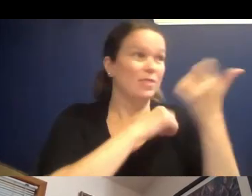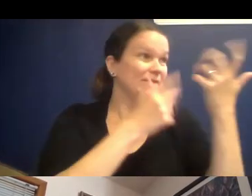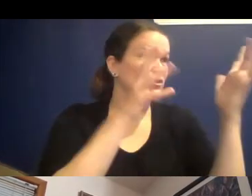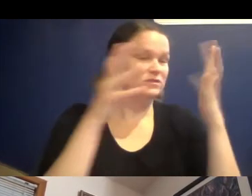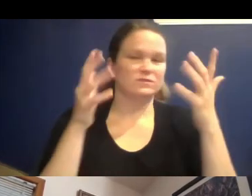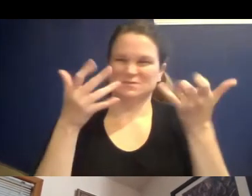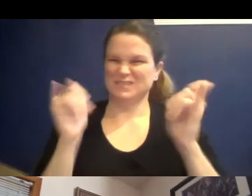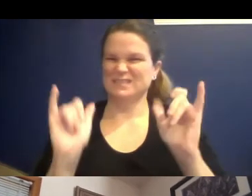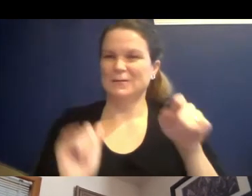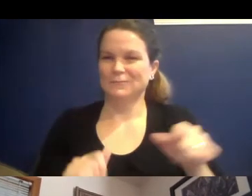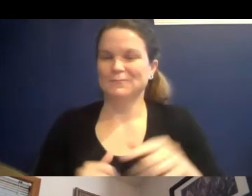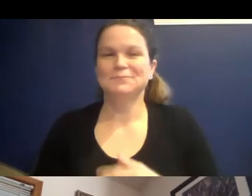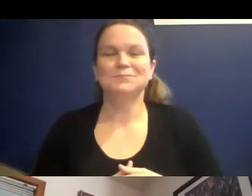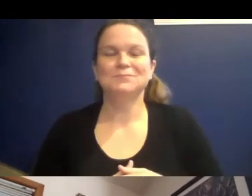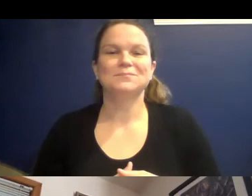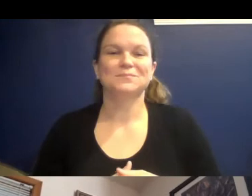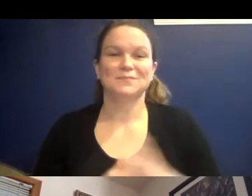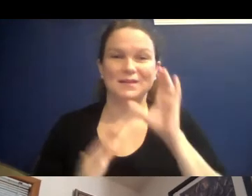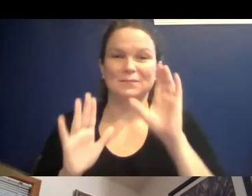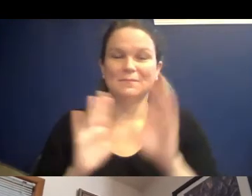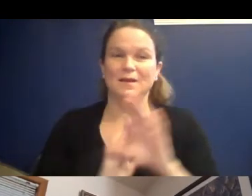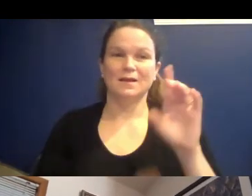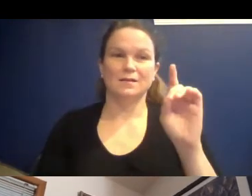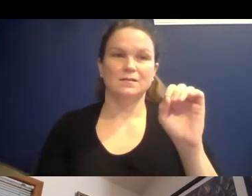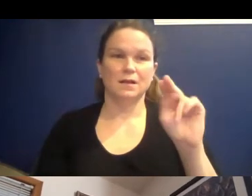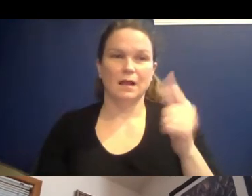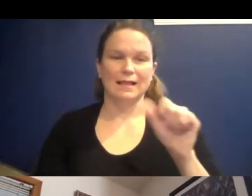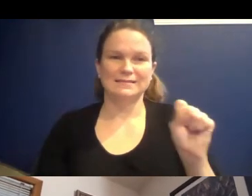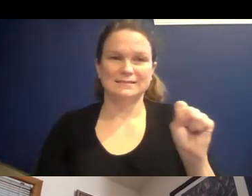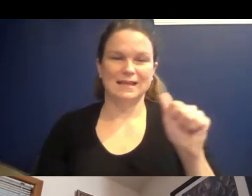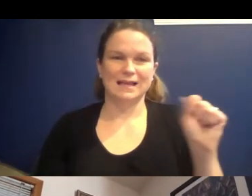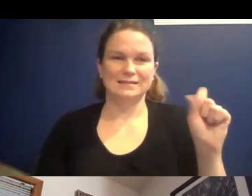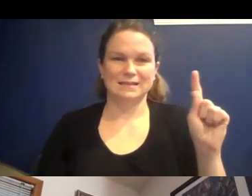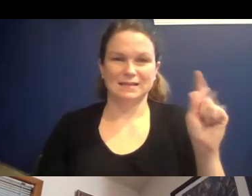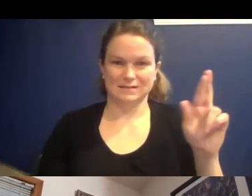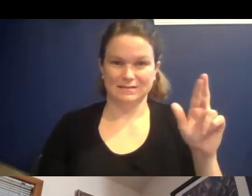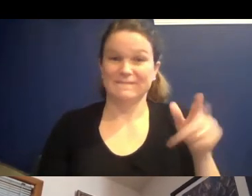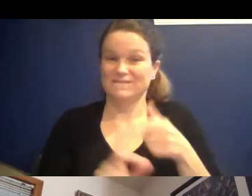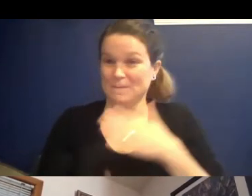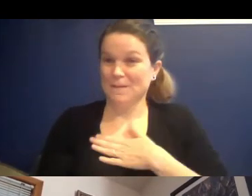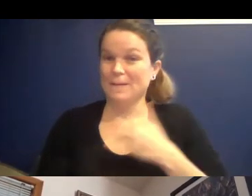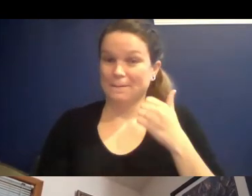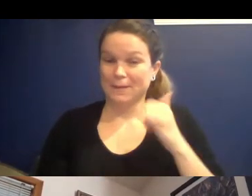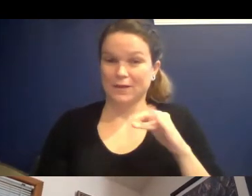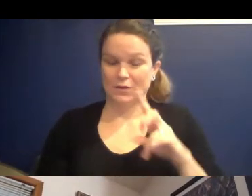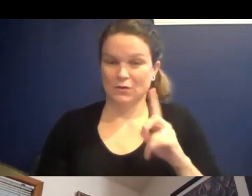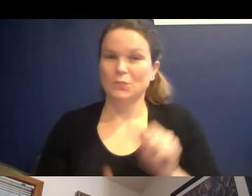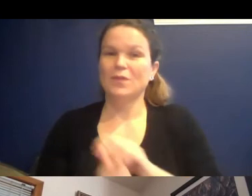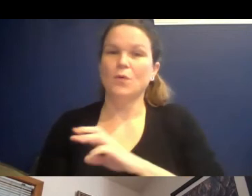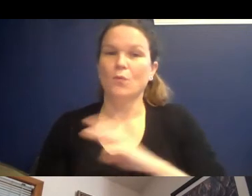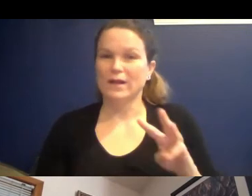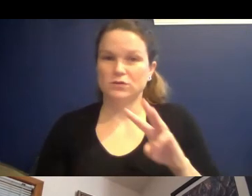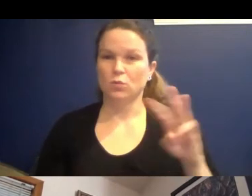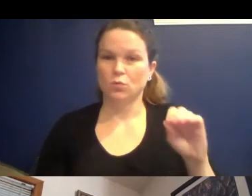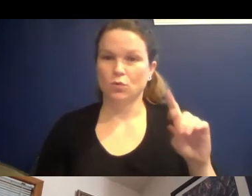So these are pictures of Douglas aster in my backyard with a western wood nymph and